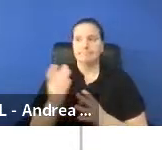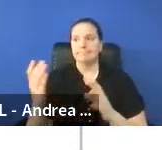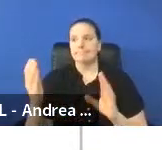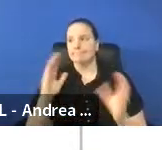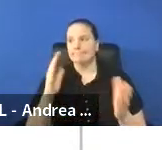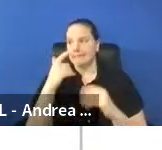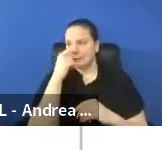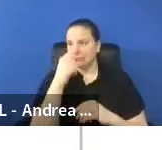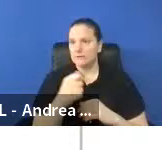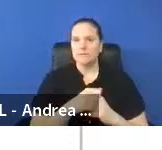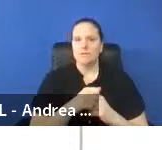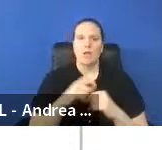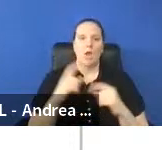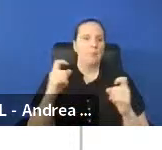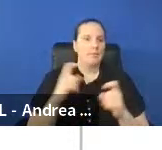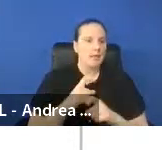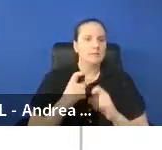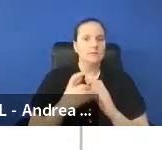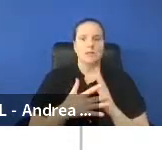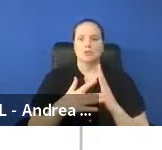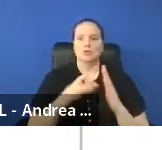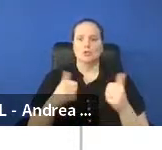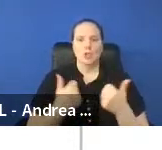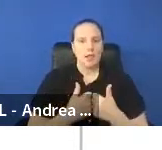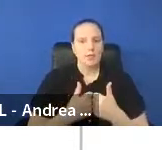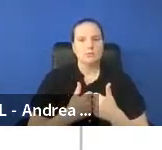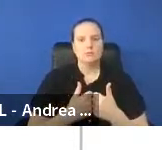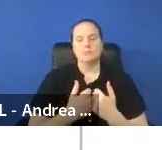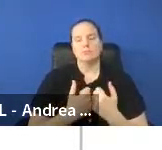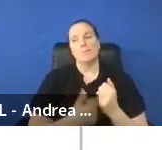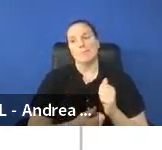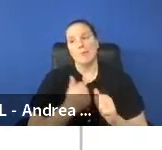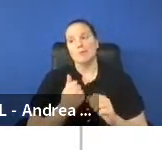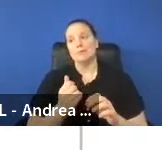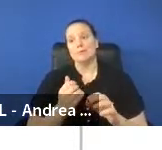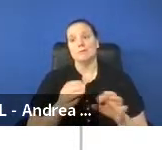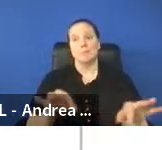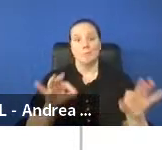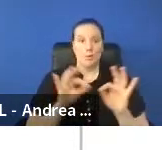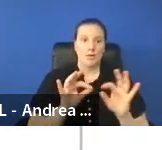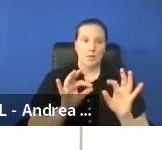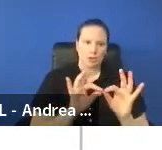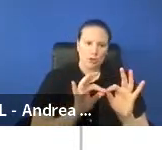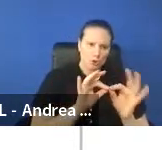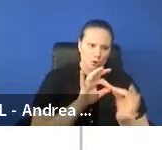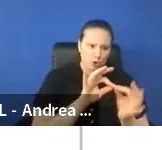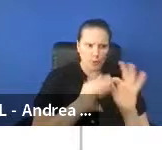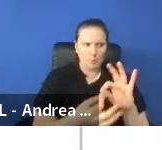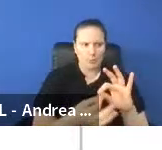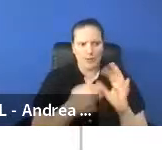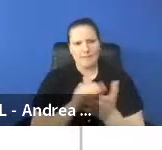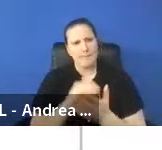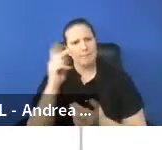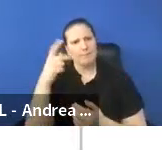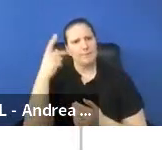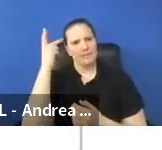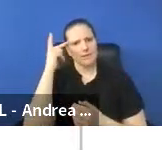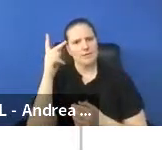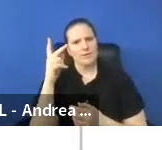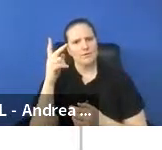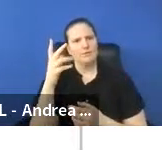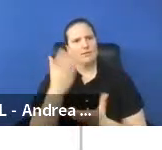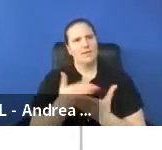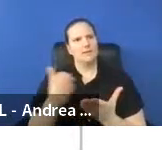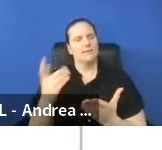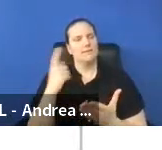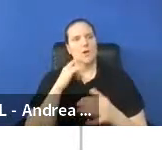and complicated technical challenges, and maybe most importantly, interpreting the political realities for us who are engineers